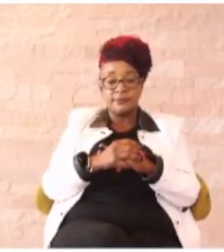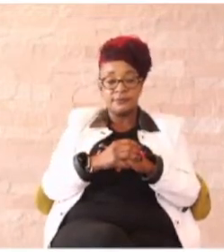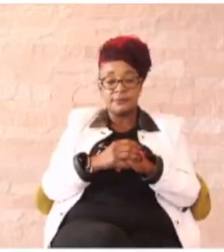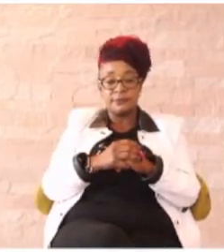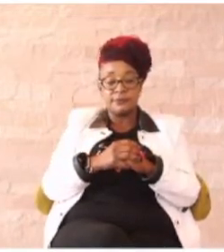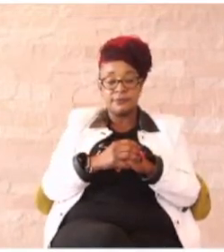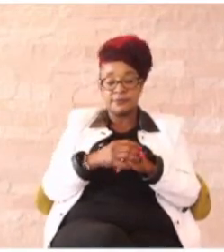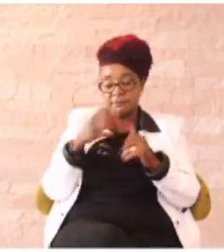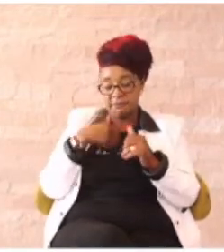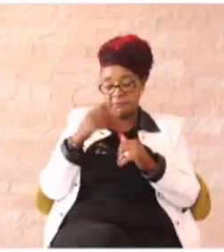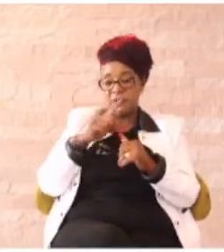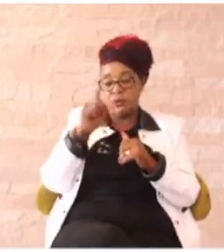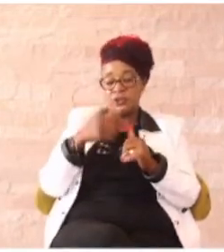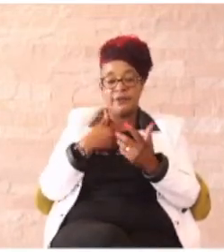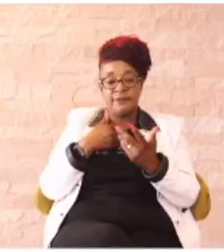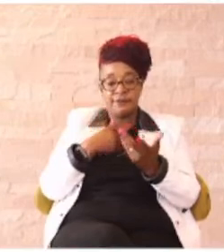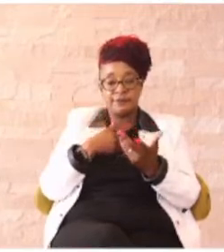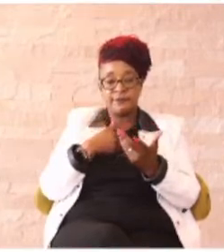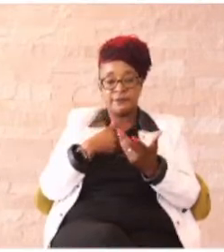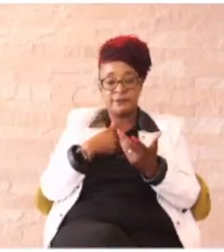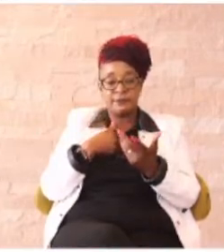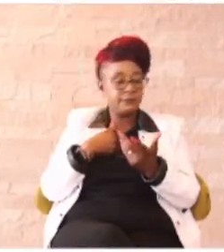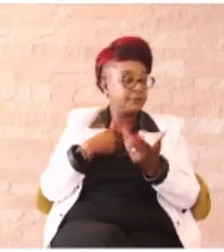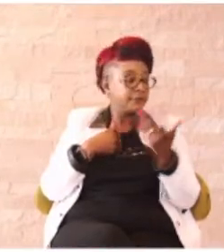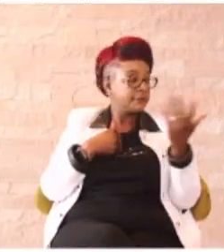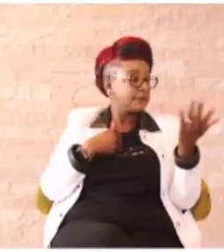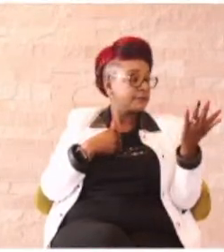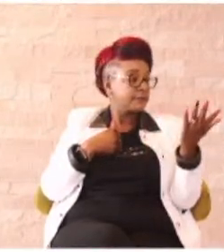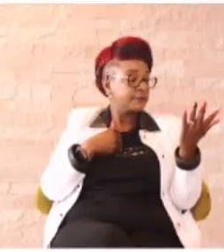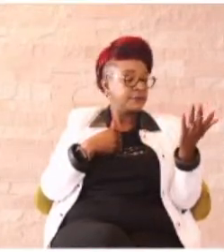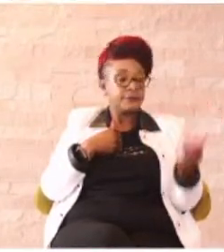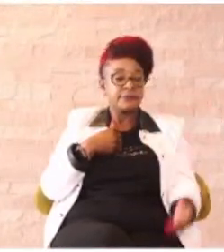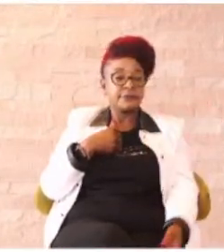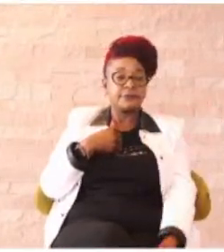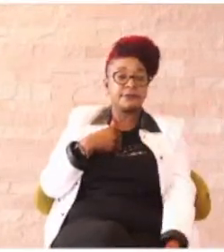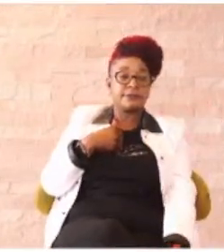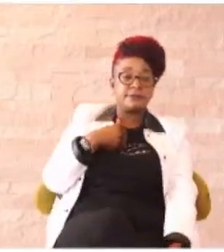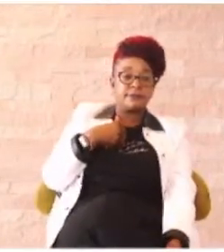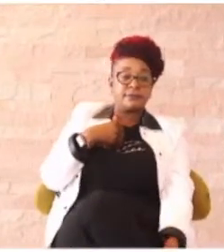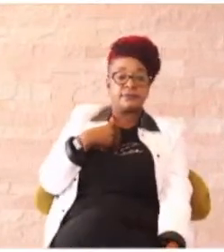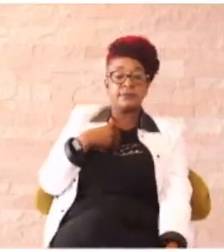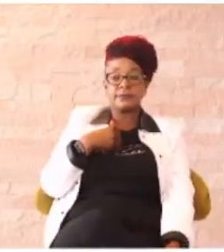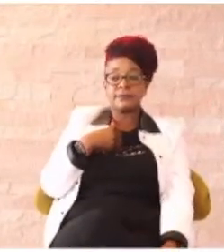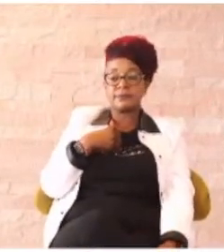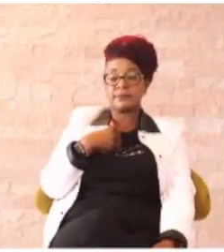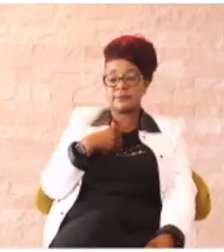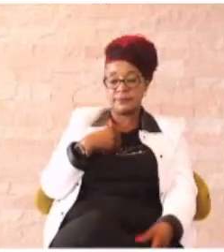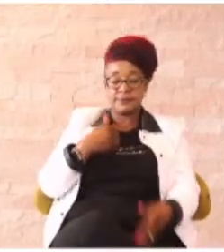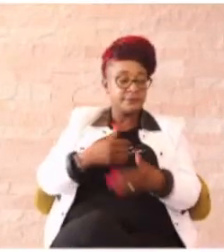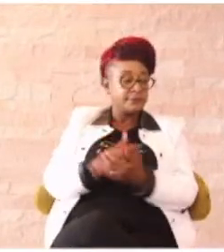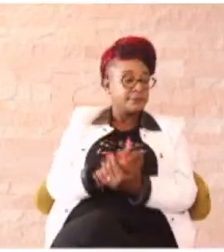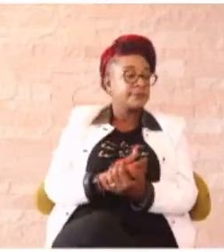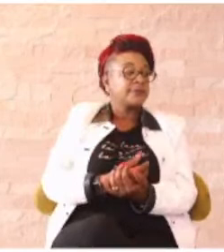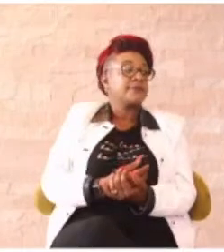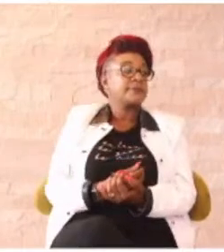I have a question. I'll ask Christabella, please go first.